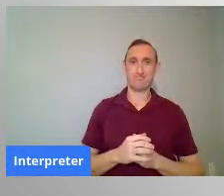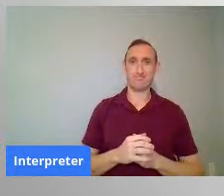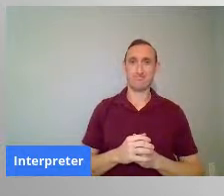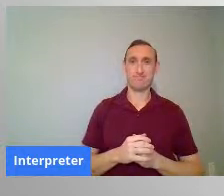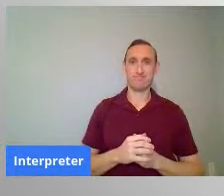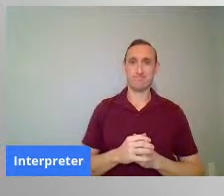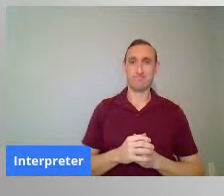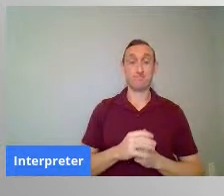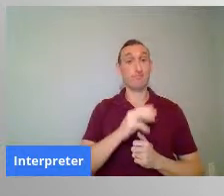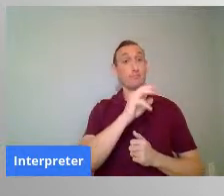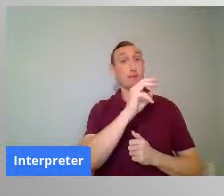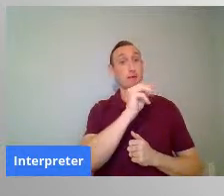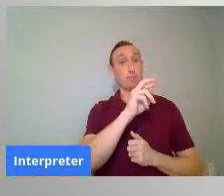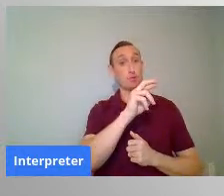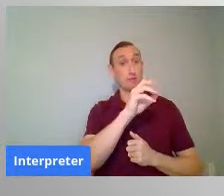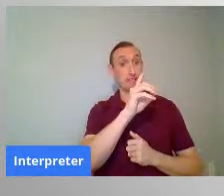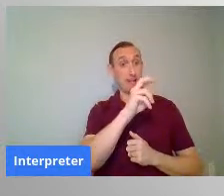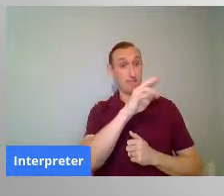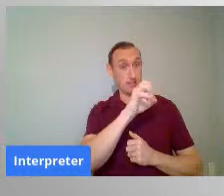Okay, Mr. Davis,